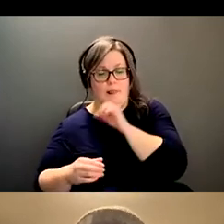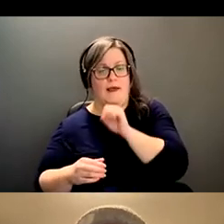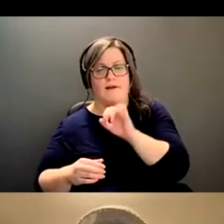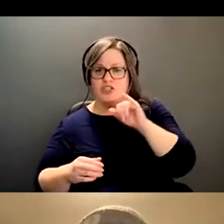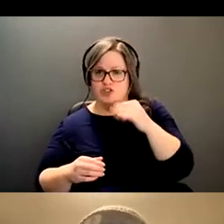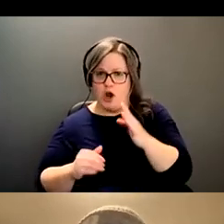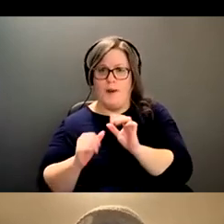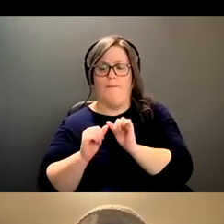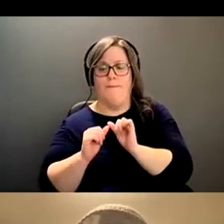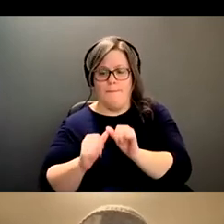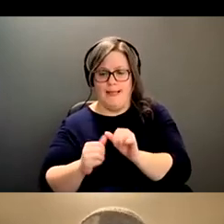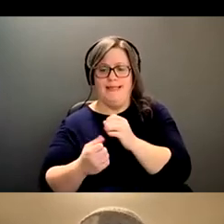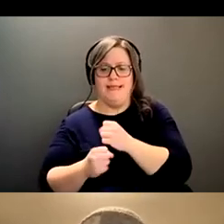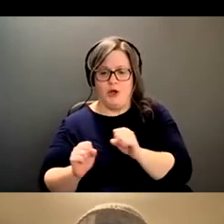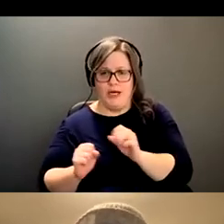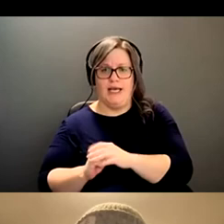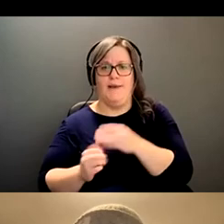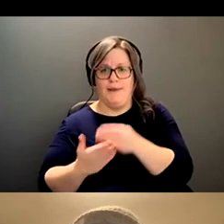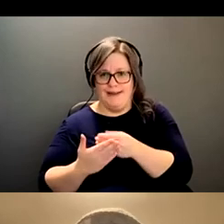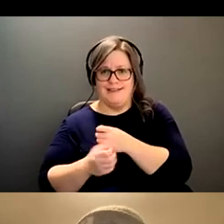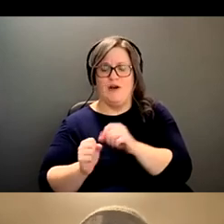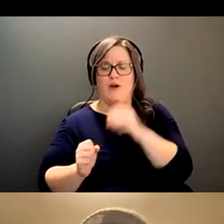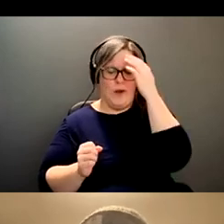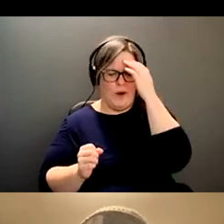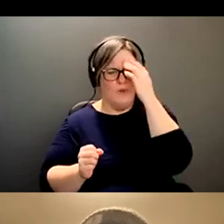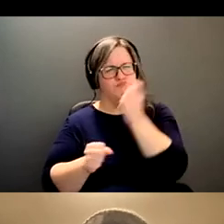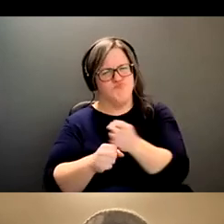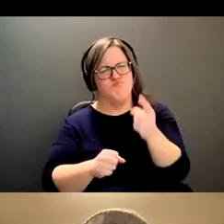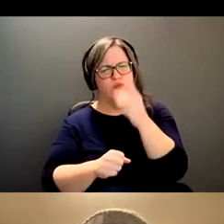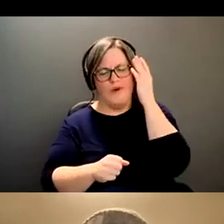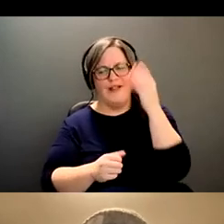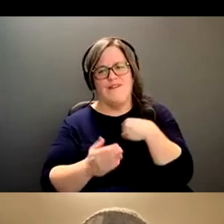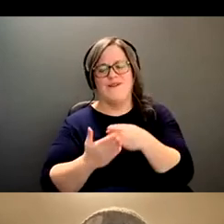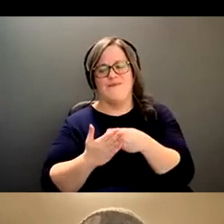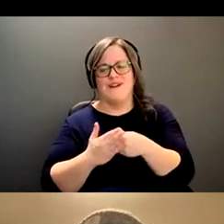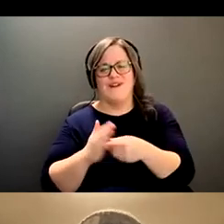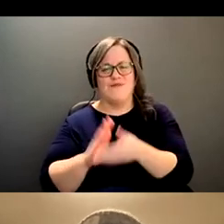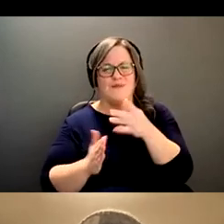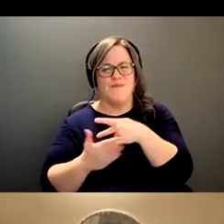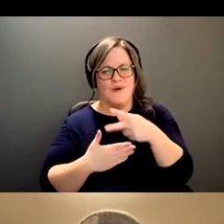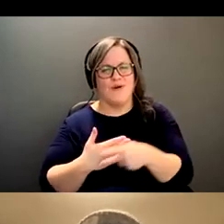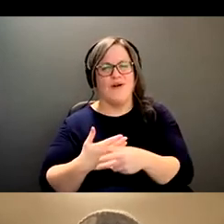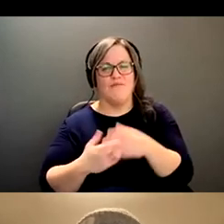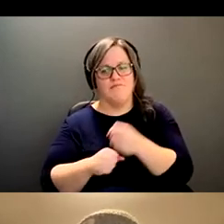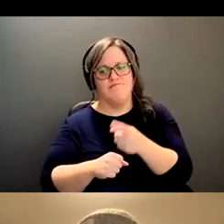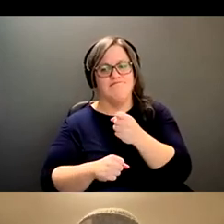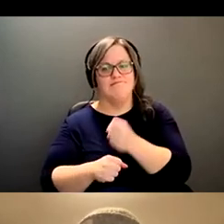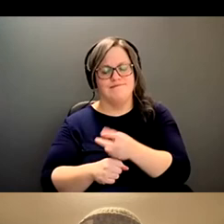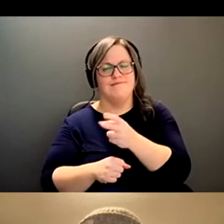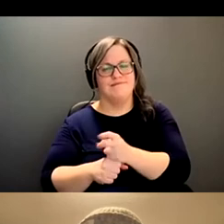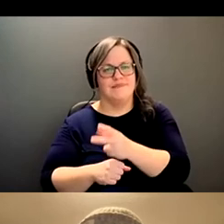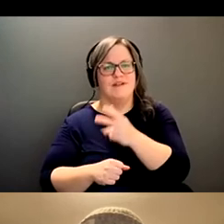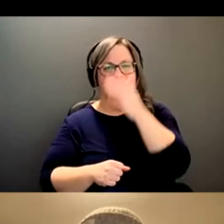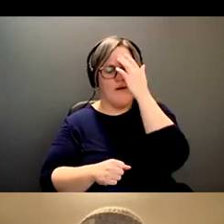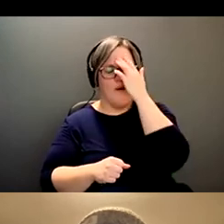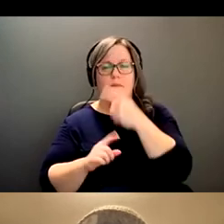like know that I will have money for programming next year or in the year after. But also, when we get that security,